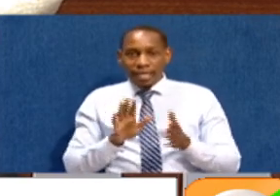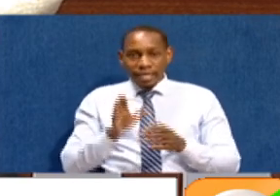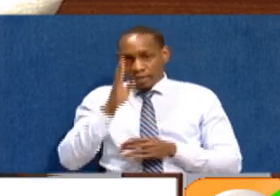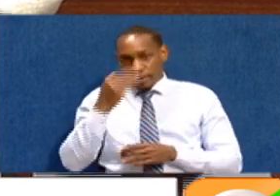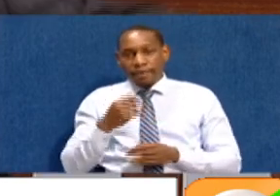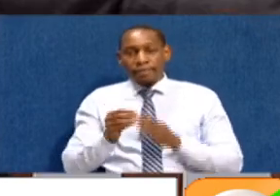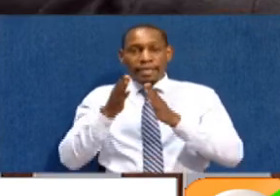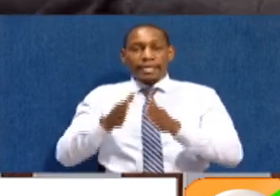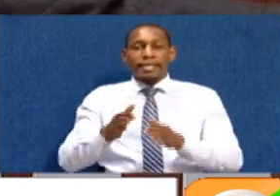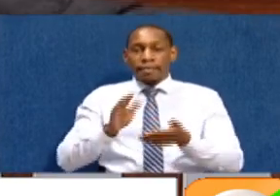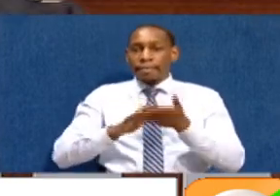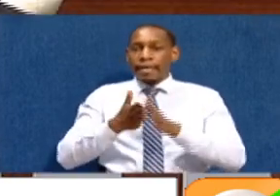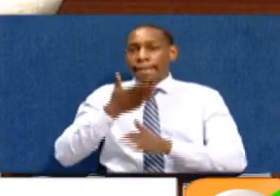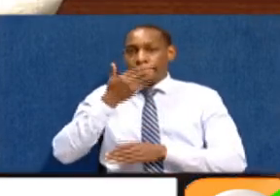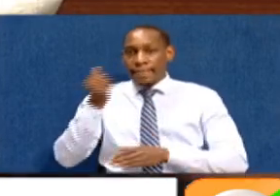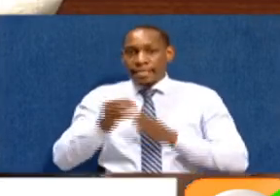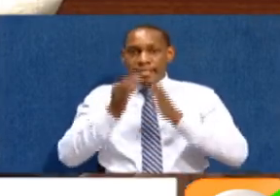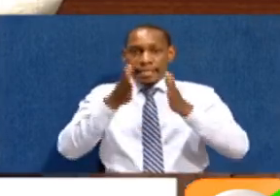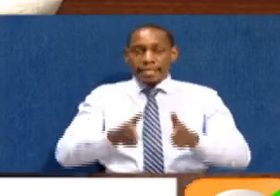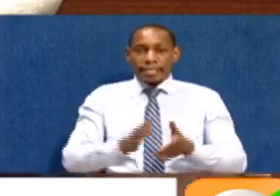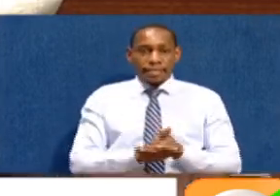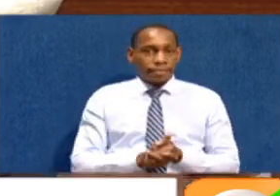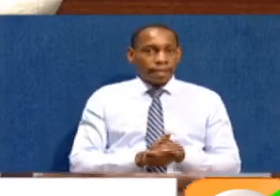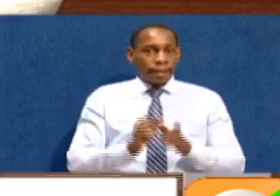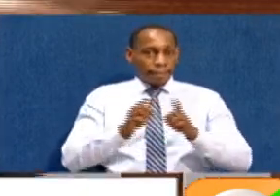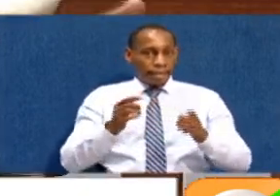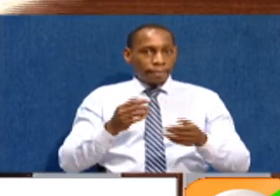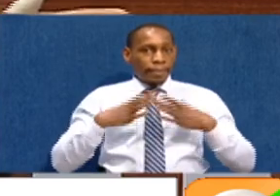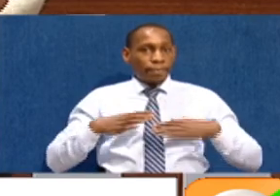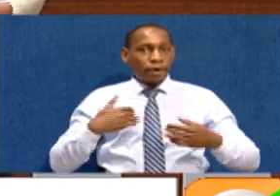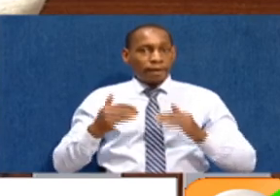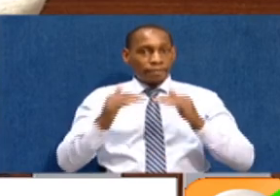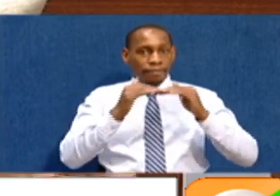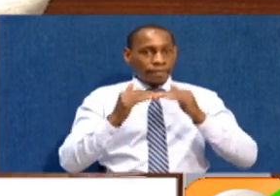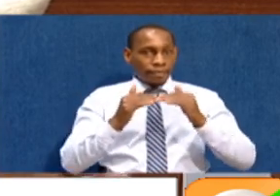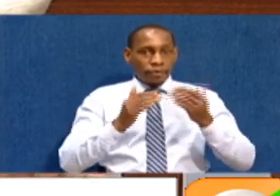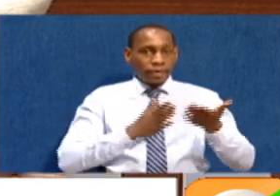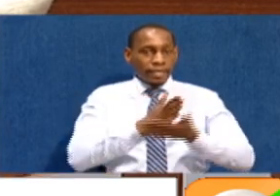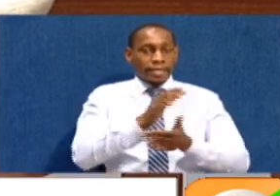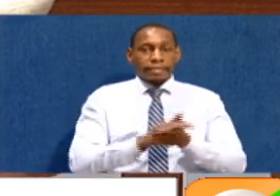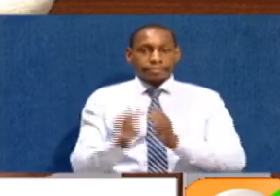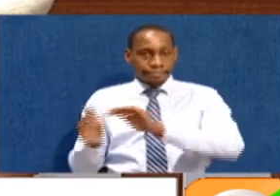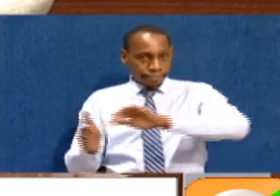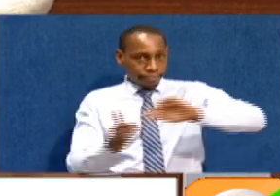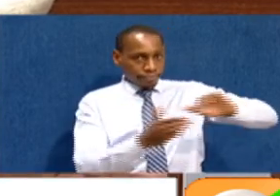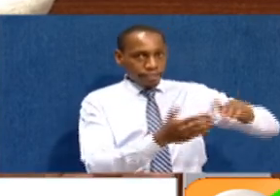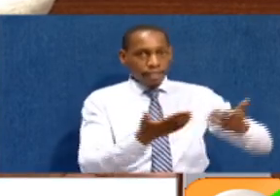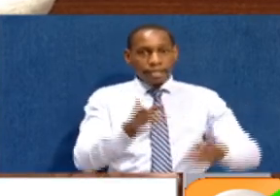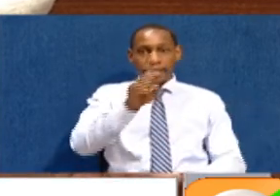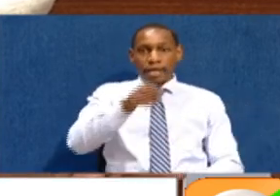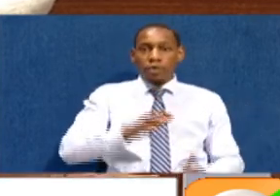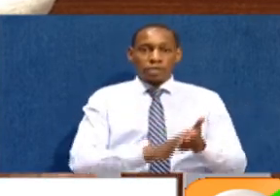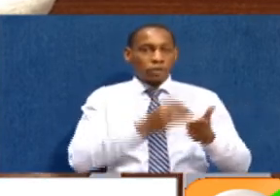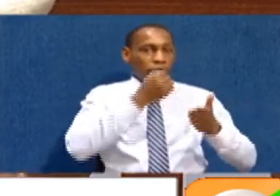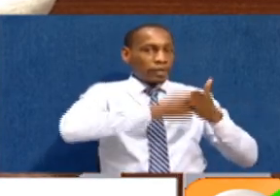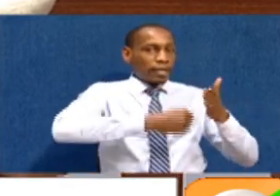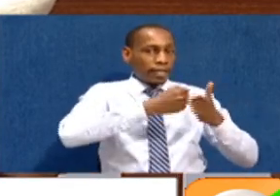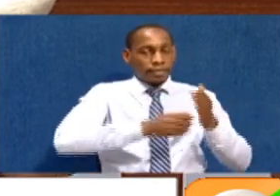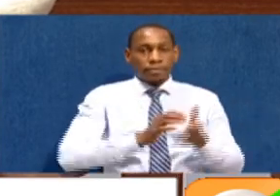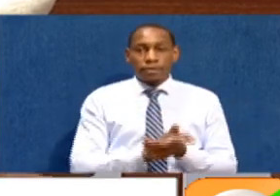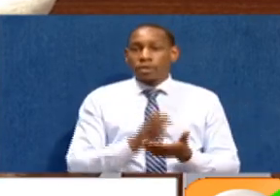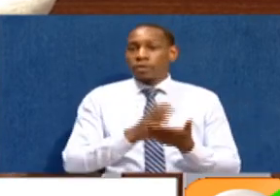leaders. But people are entitled to them, their democratic right. But let me now go to the question of hustler. Okay. I'm